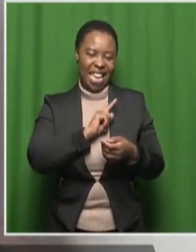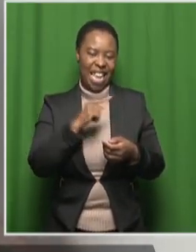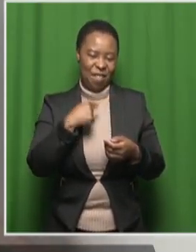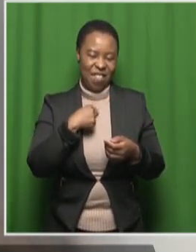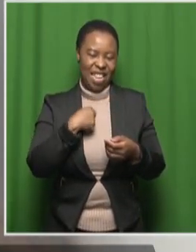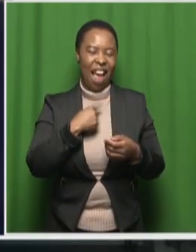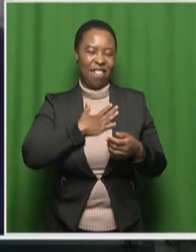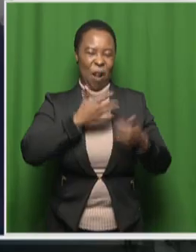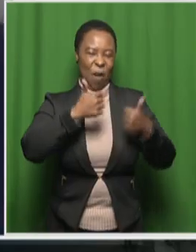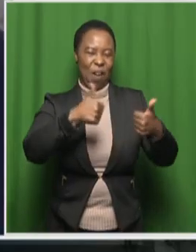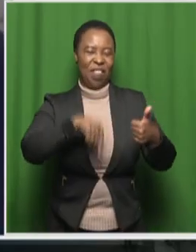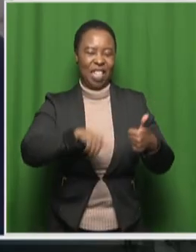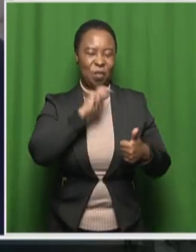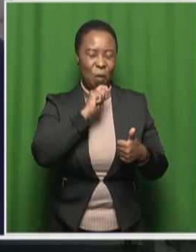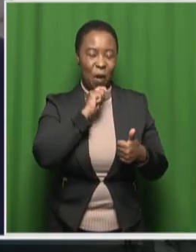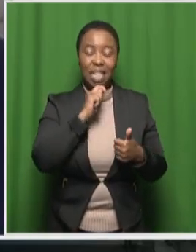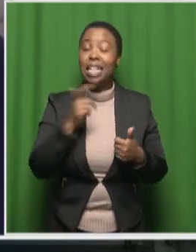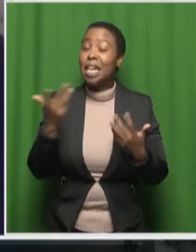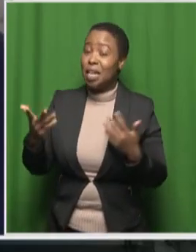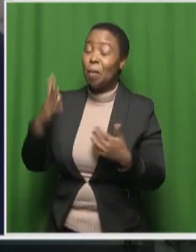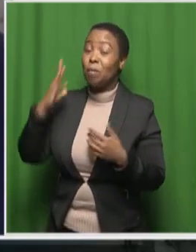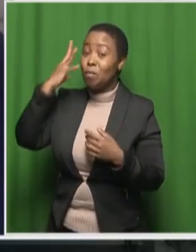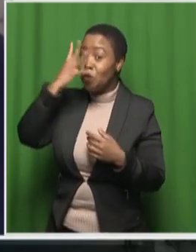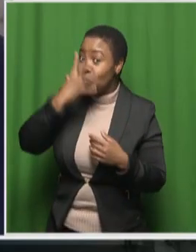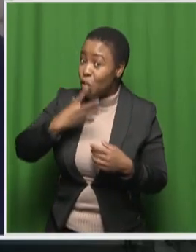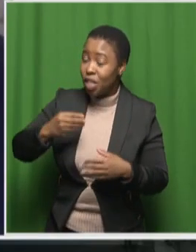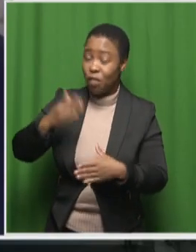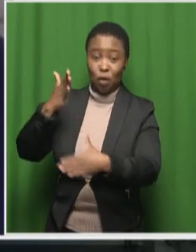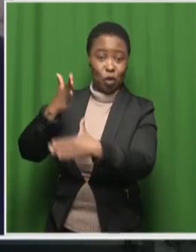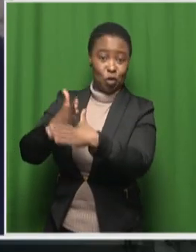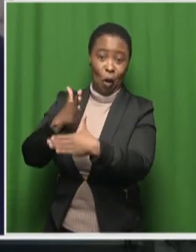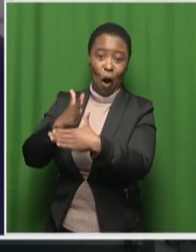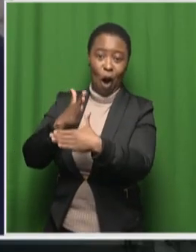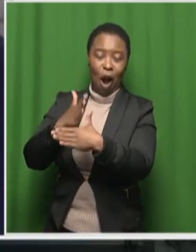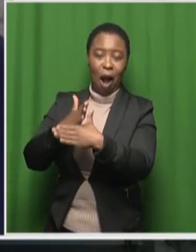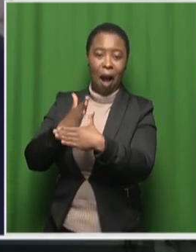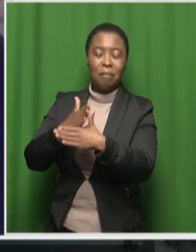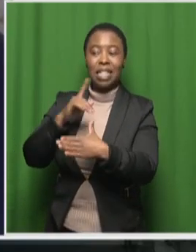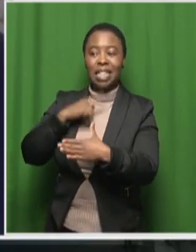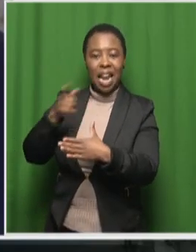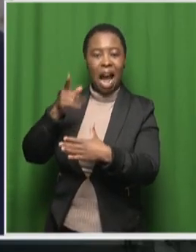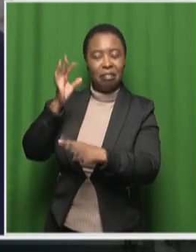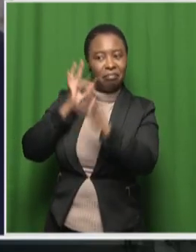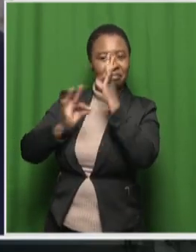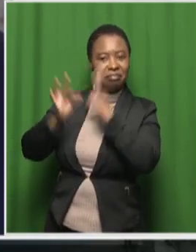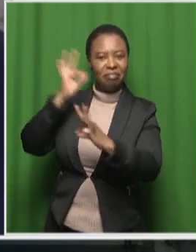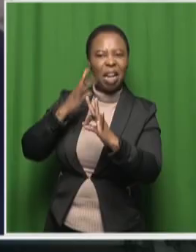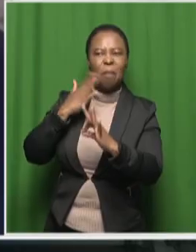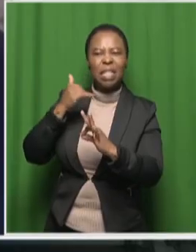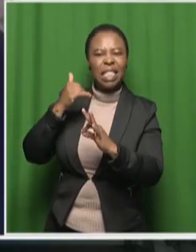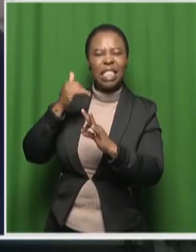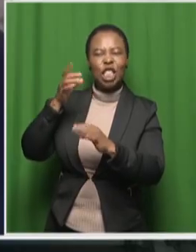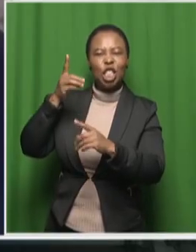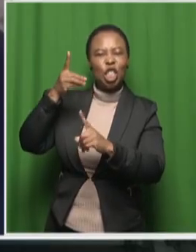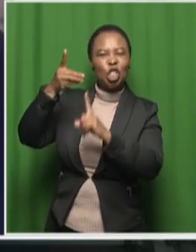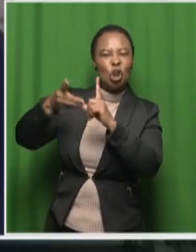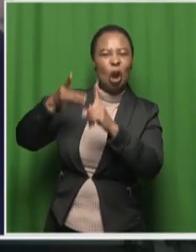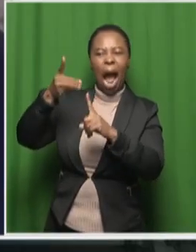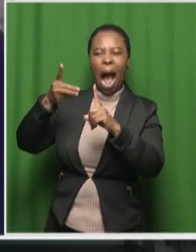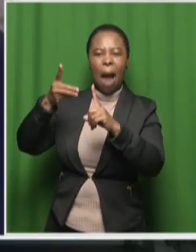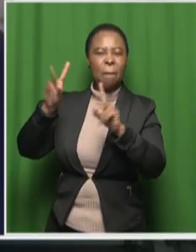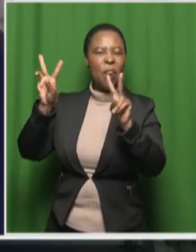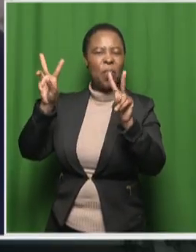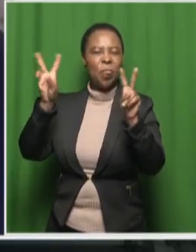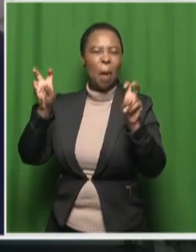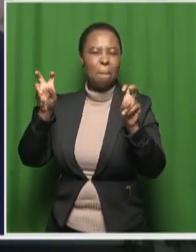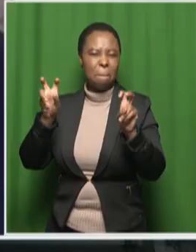morning. Well, you did an amazing job. And delving into that beauty that you speak of, I wonder if you can describe the overall aesthetic, the theme of the